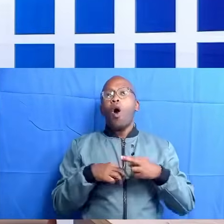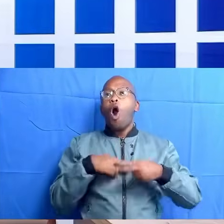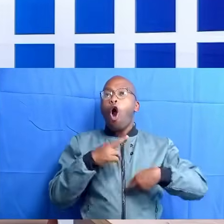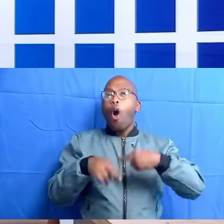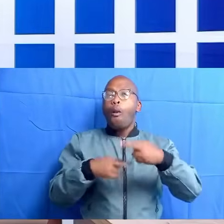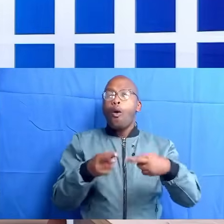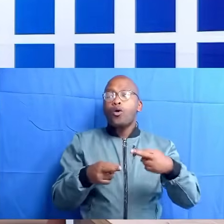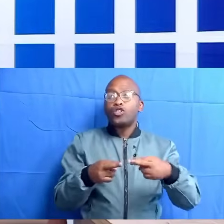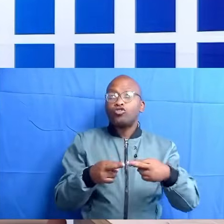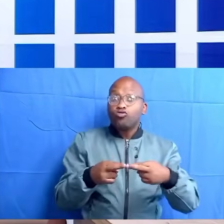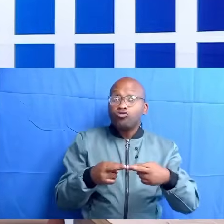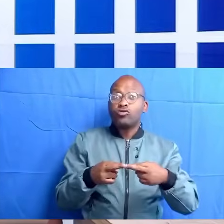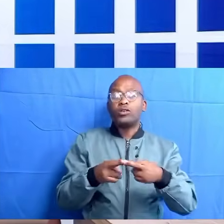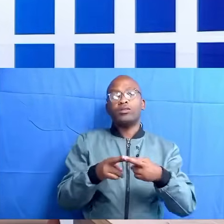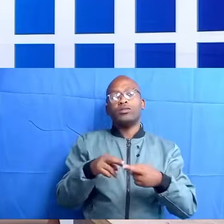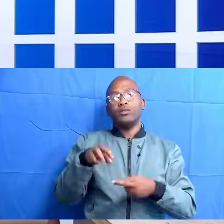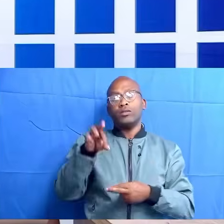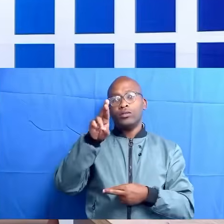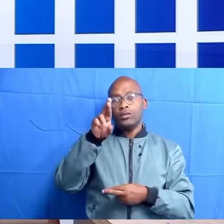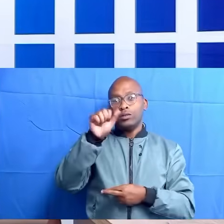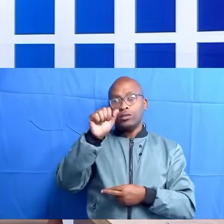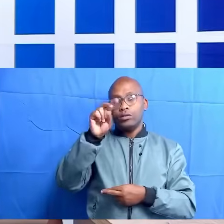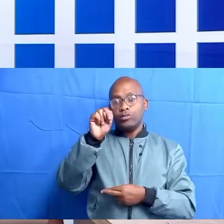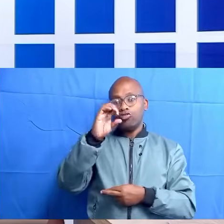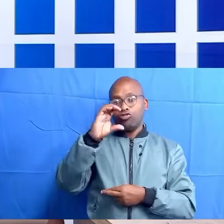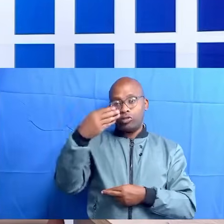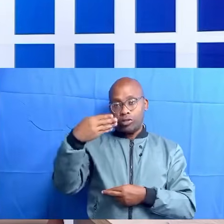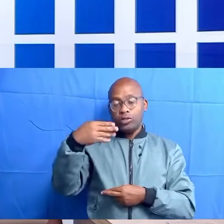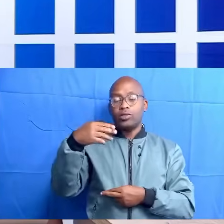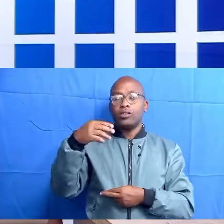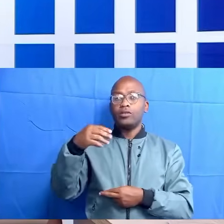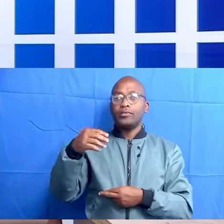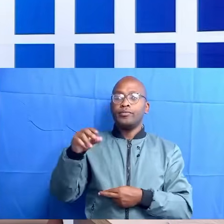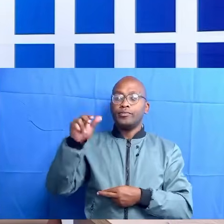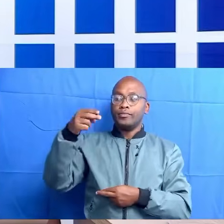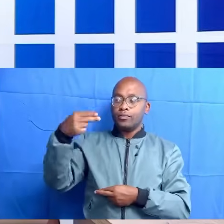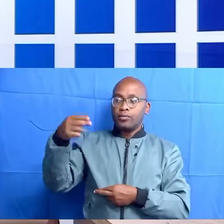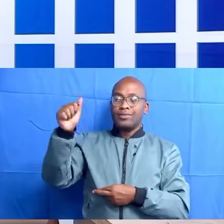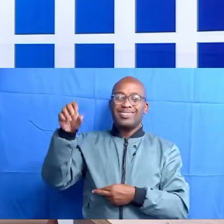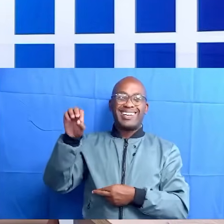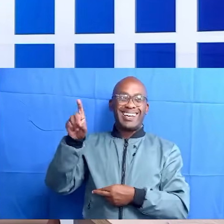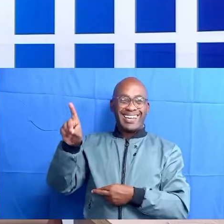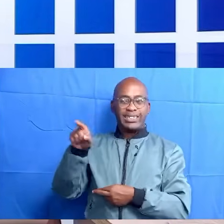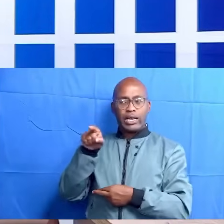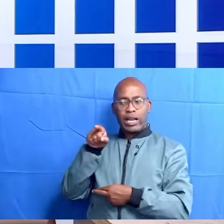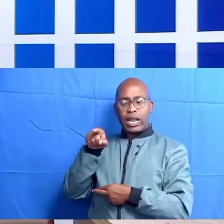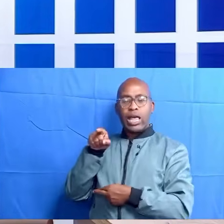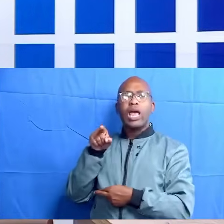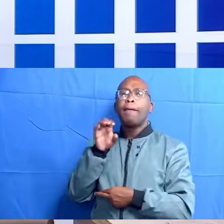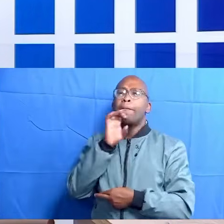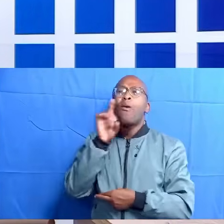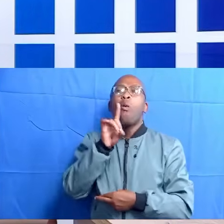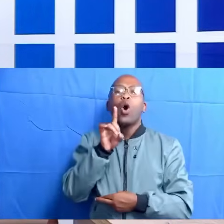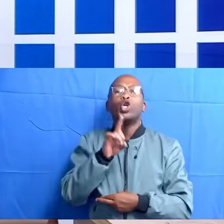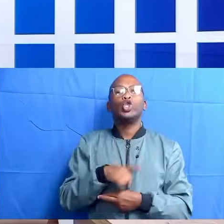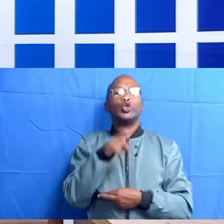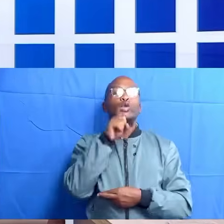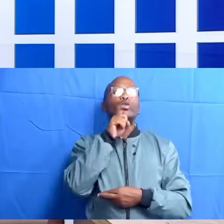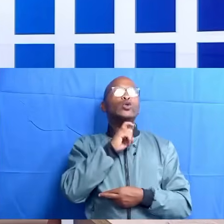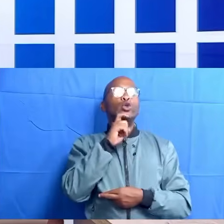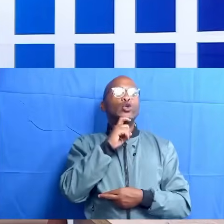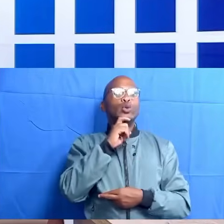Hand. Operation Ranch Hand was the usage of chemicals where they wanted to destroy